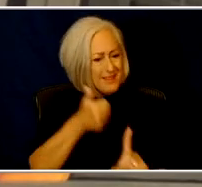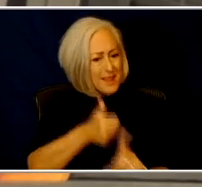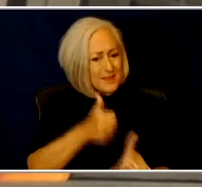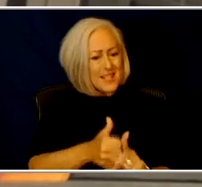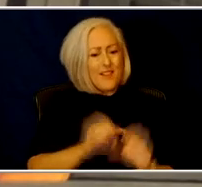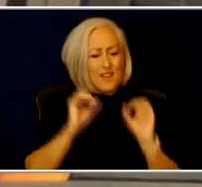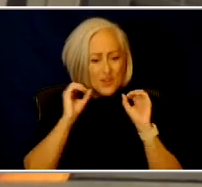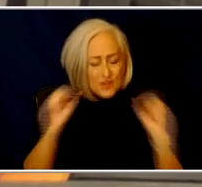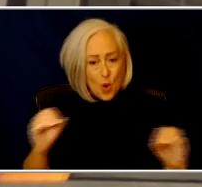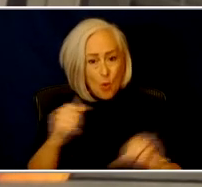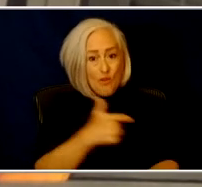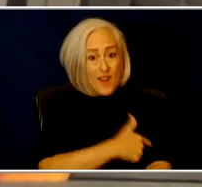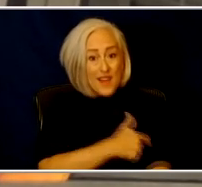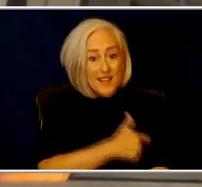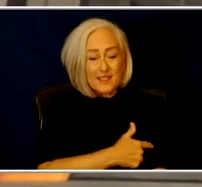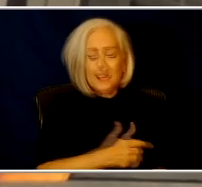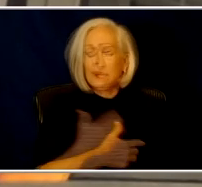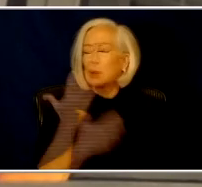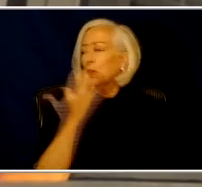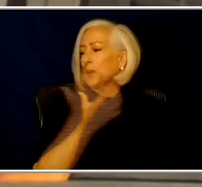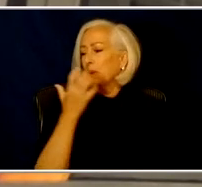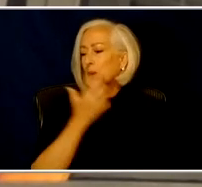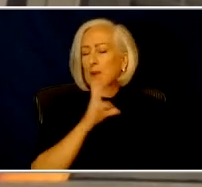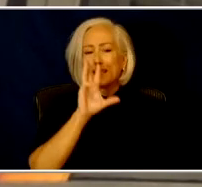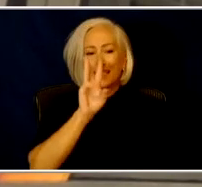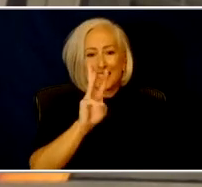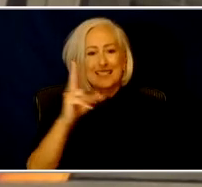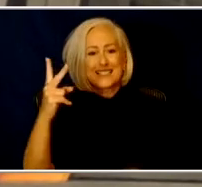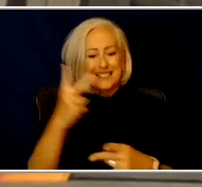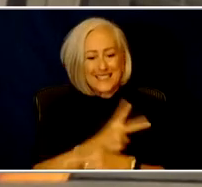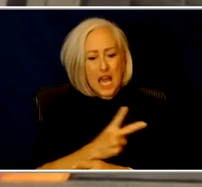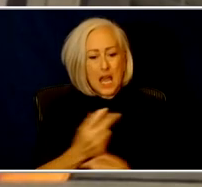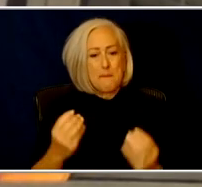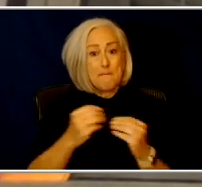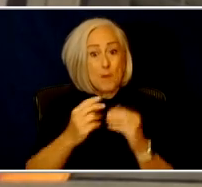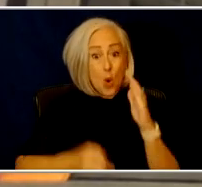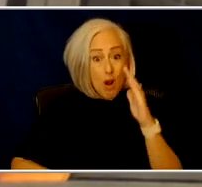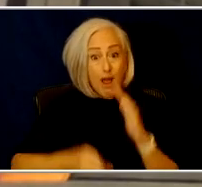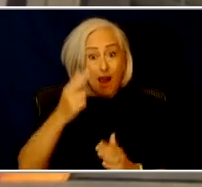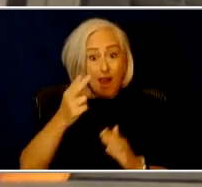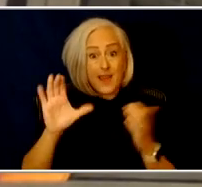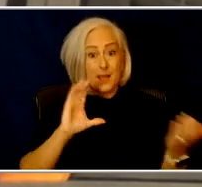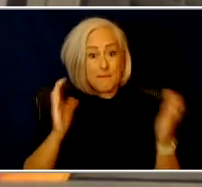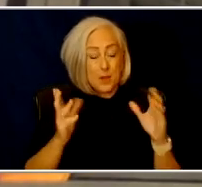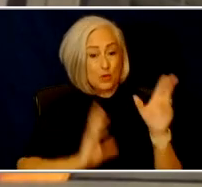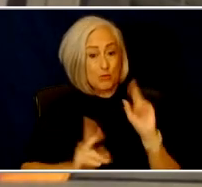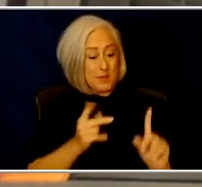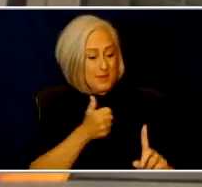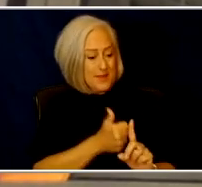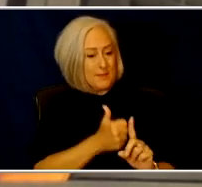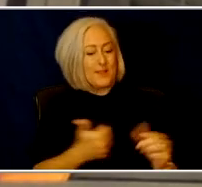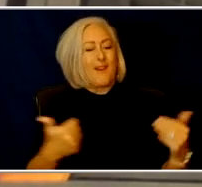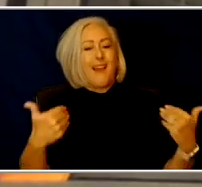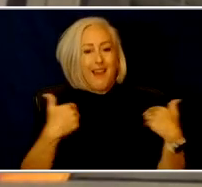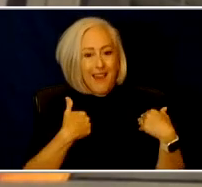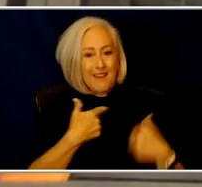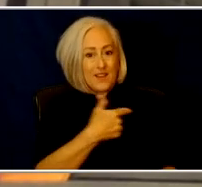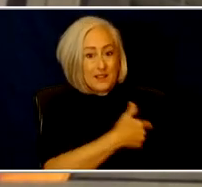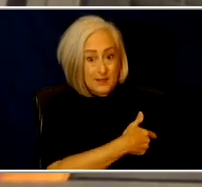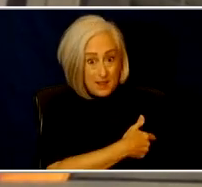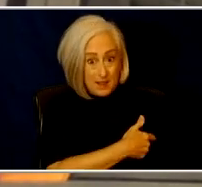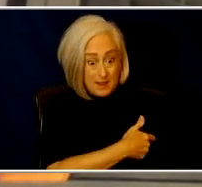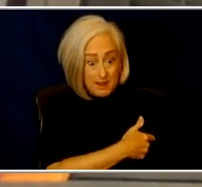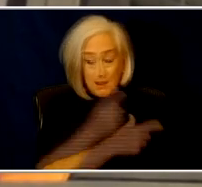rate is 6 times higher than in Americans who have been immunized. Among pregnant women, the risk